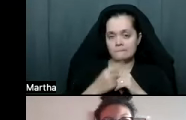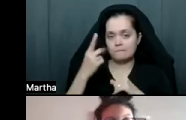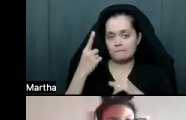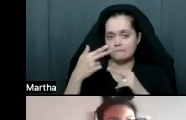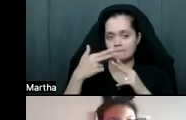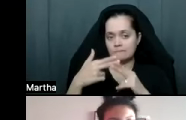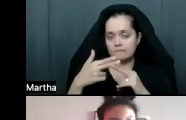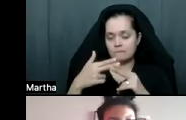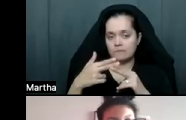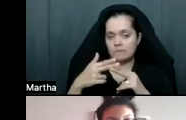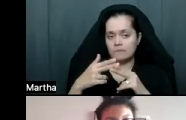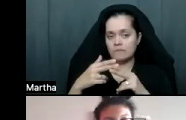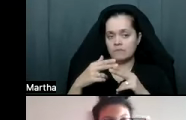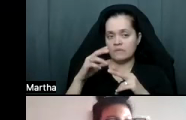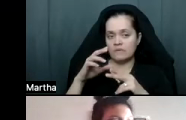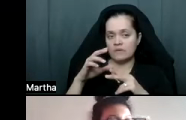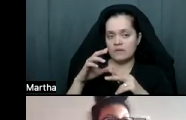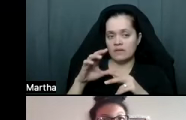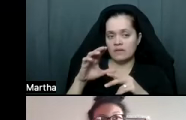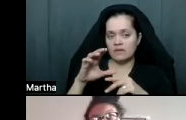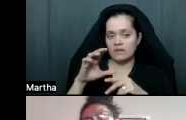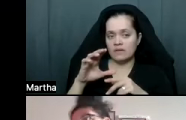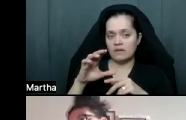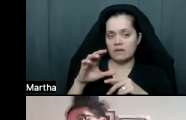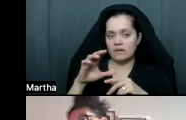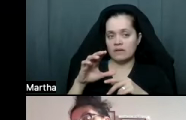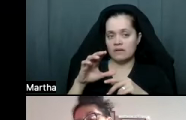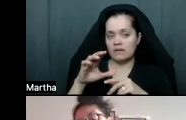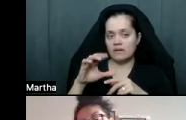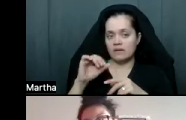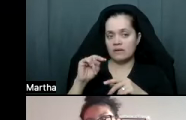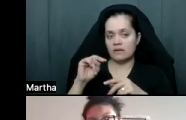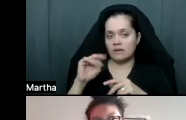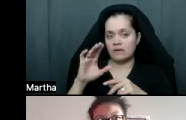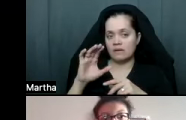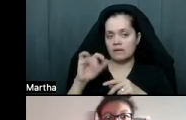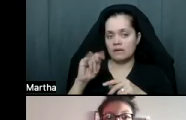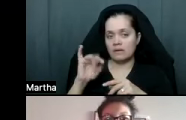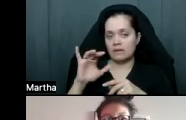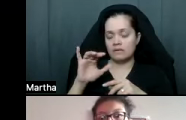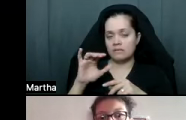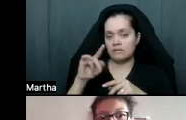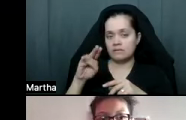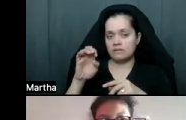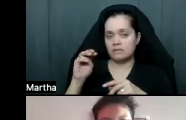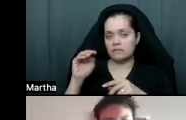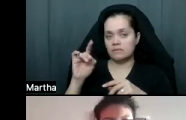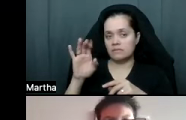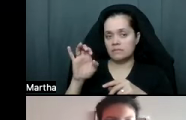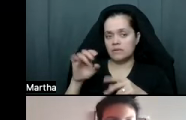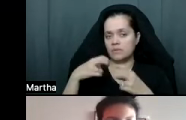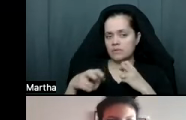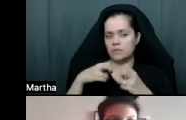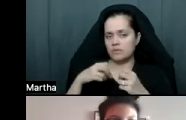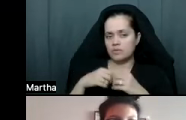this is the concentric zone model, but another name is the concentric circle model. And what's the problem here when you say circle?